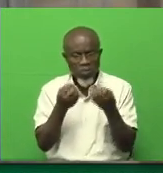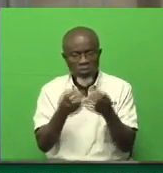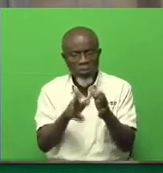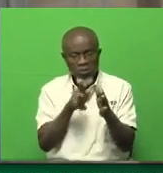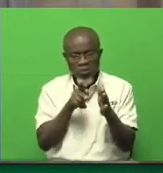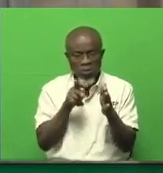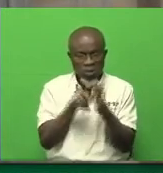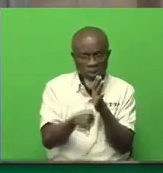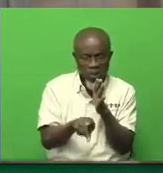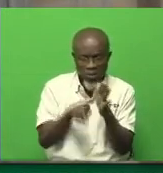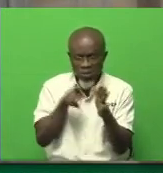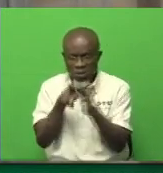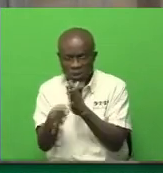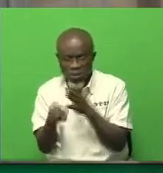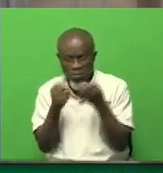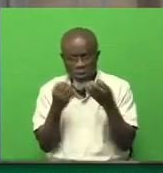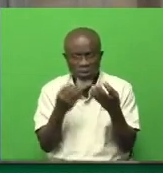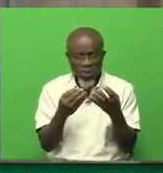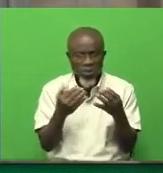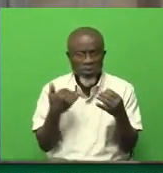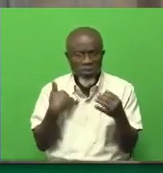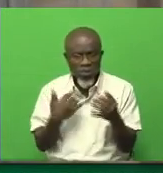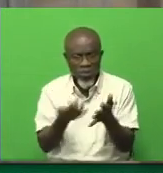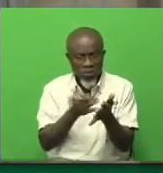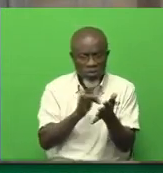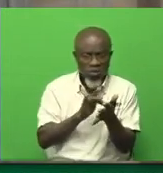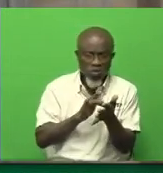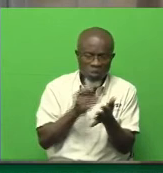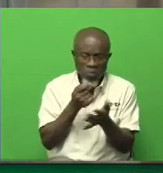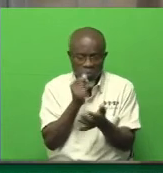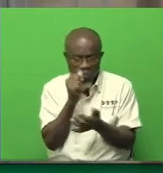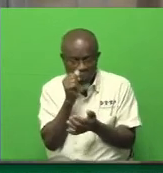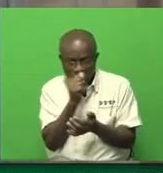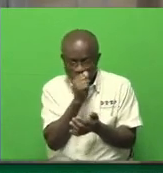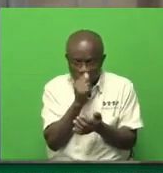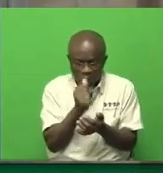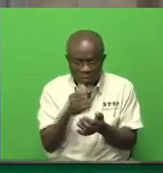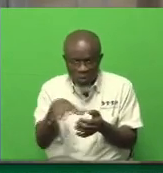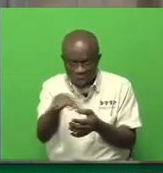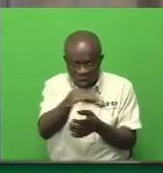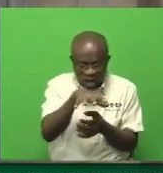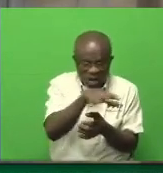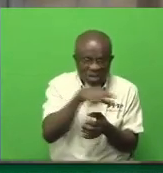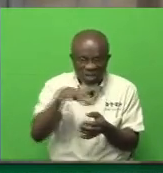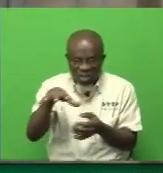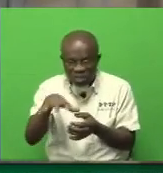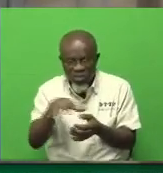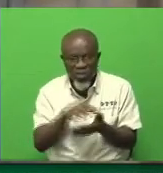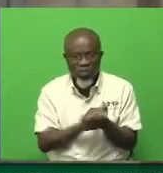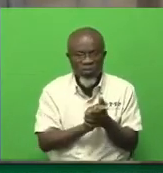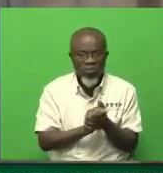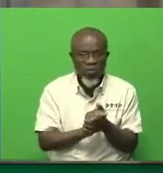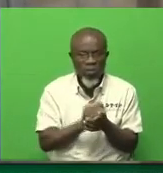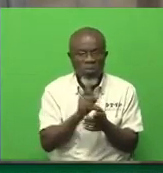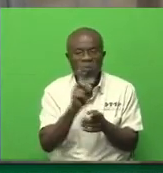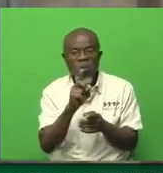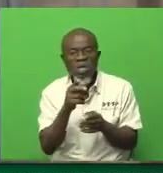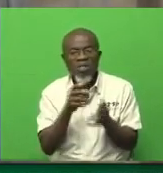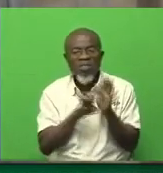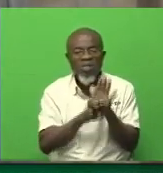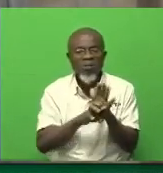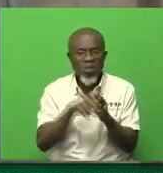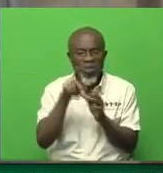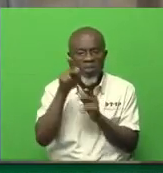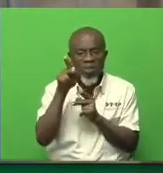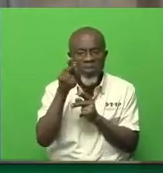victims they are open drug tests and centers of human Carnage this is most evident in Cali Village a beautiful